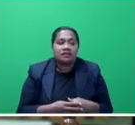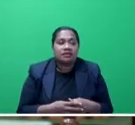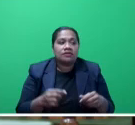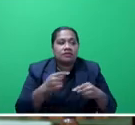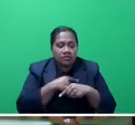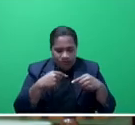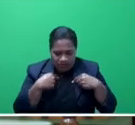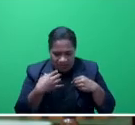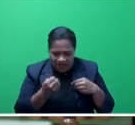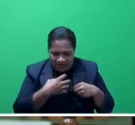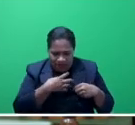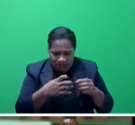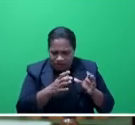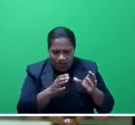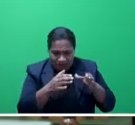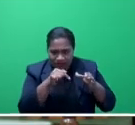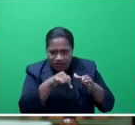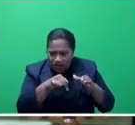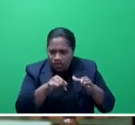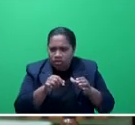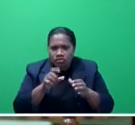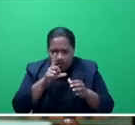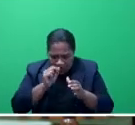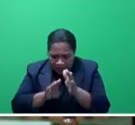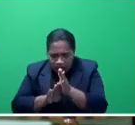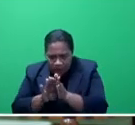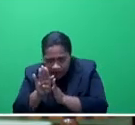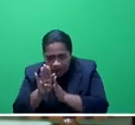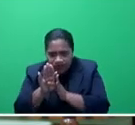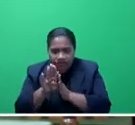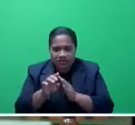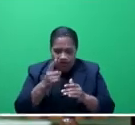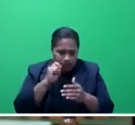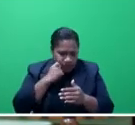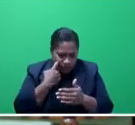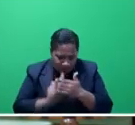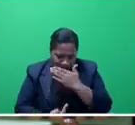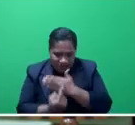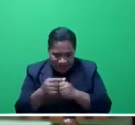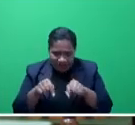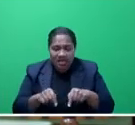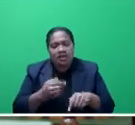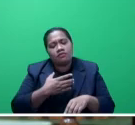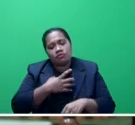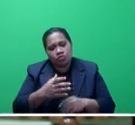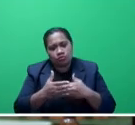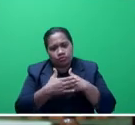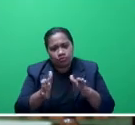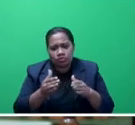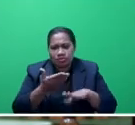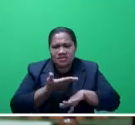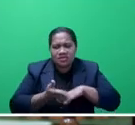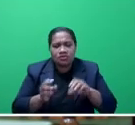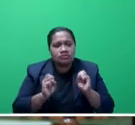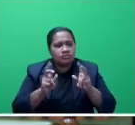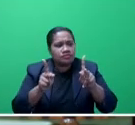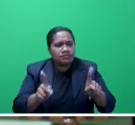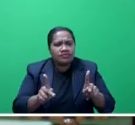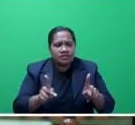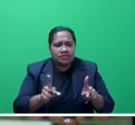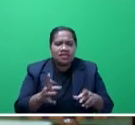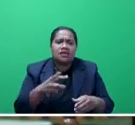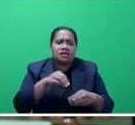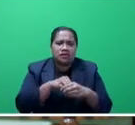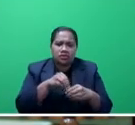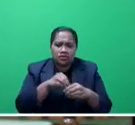resilient to adversities that will surely come in this century and more open to new opportunities, including bluer and greener sources